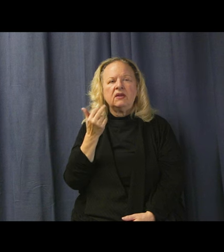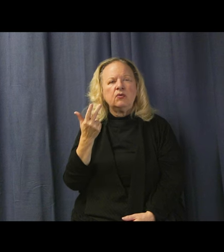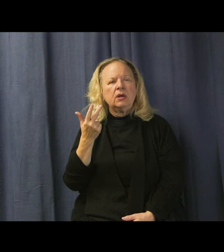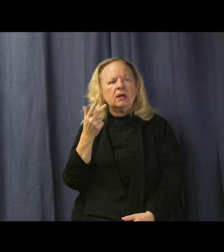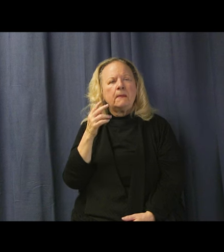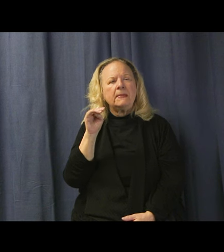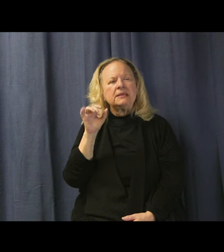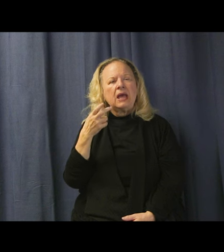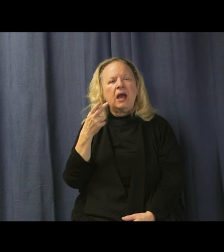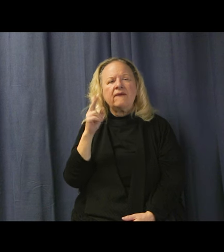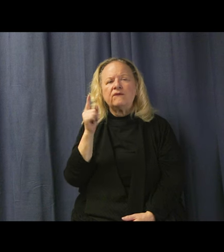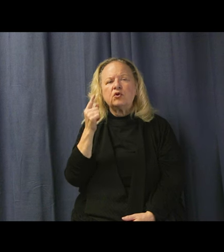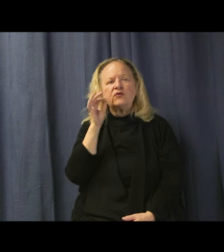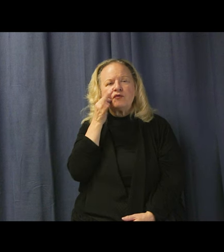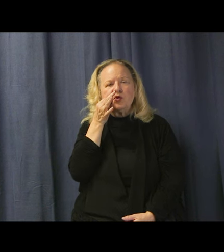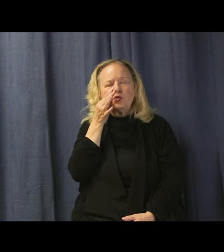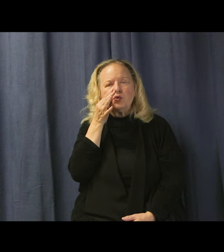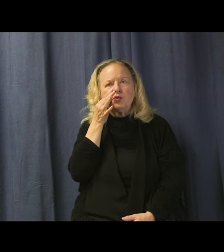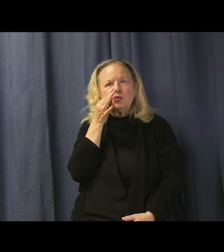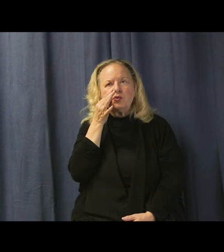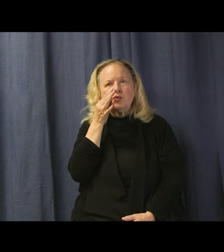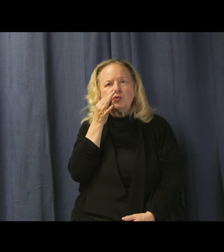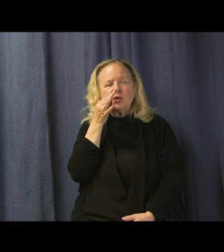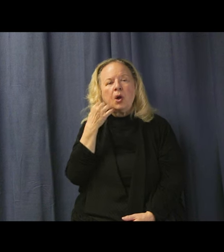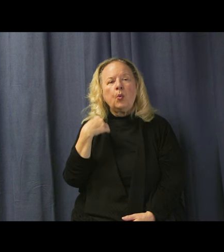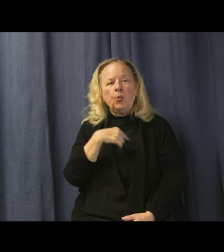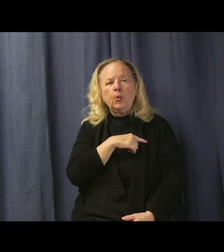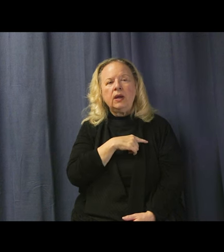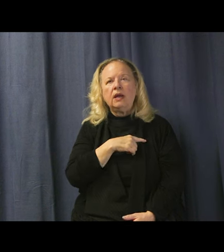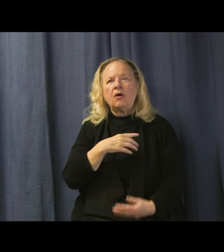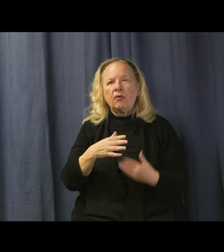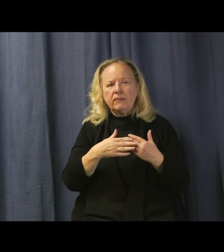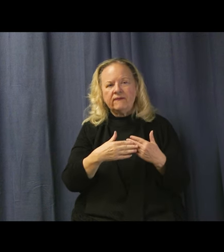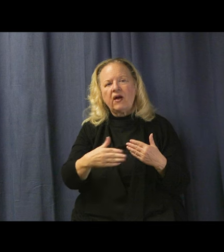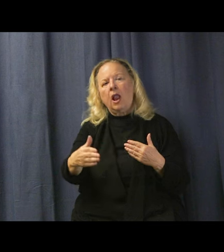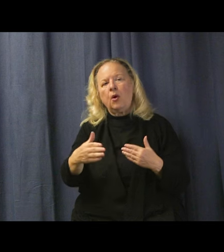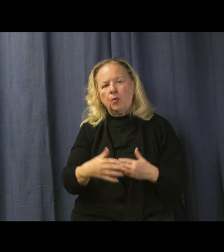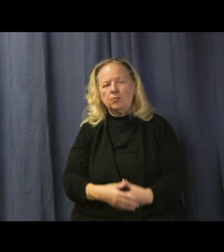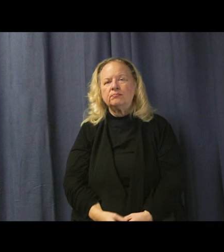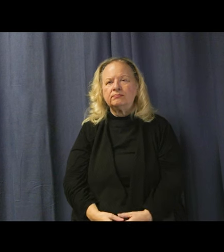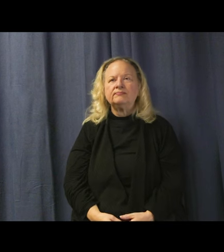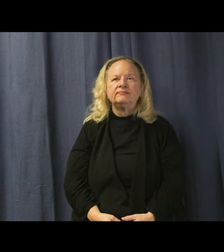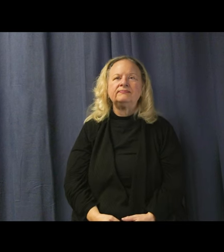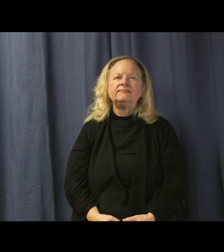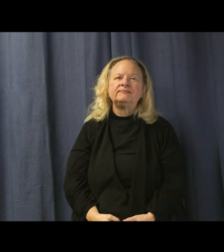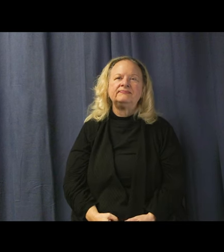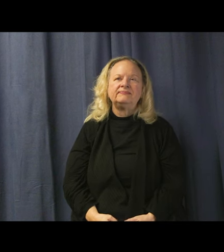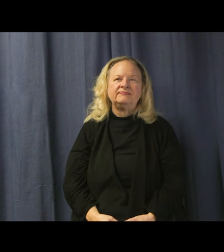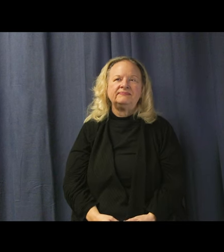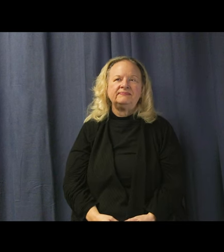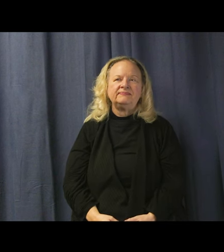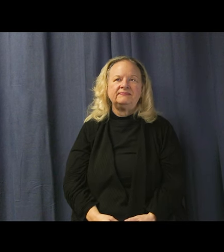the first fruit, which means the rest of us are going to follow.